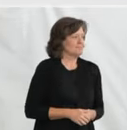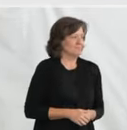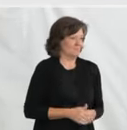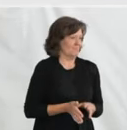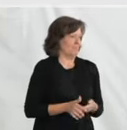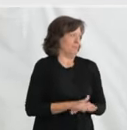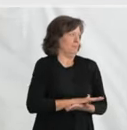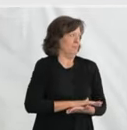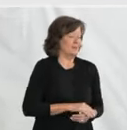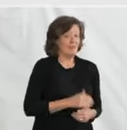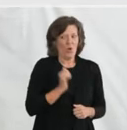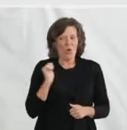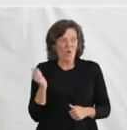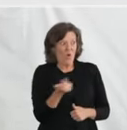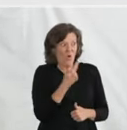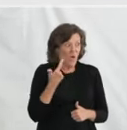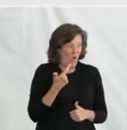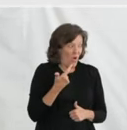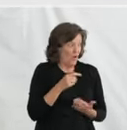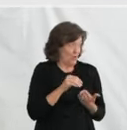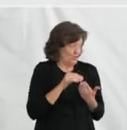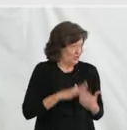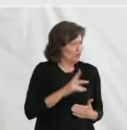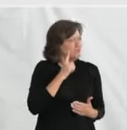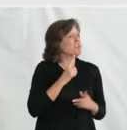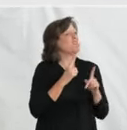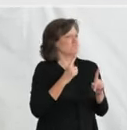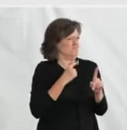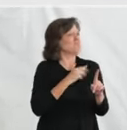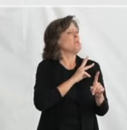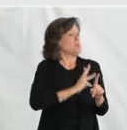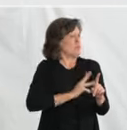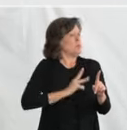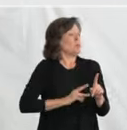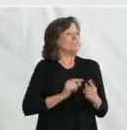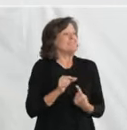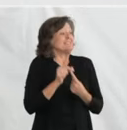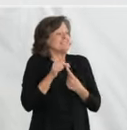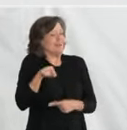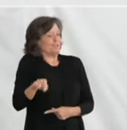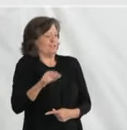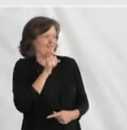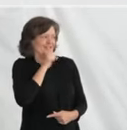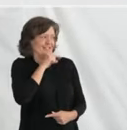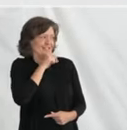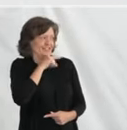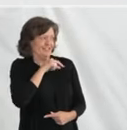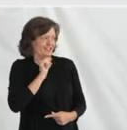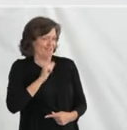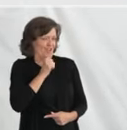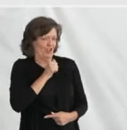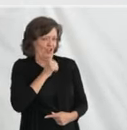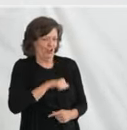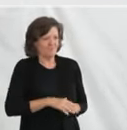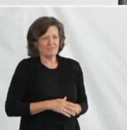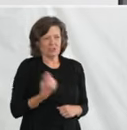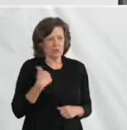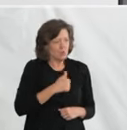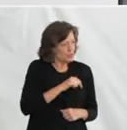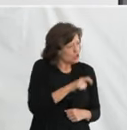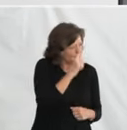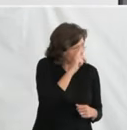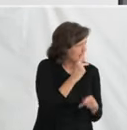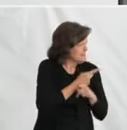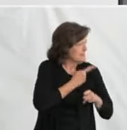whole class thought she was Wonder Woman except Alicia Snitch, and we knew we had to come up with some way of exposing Mrs. Baird, but we would go